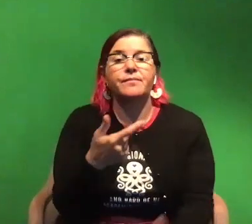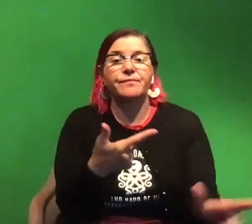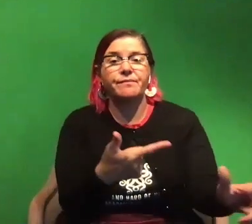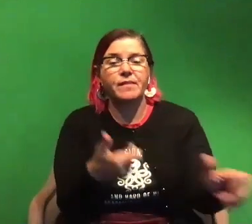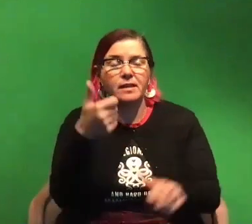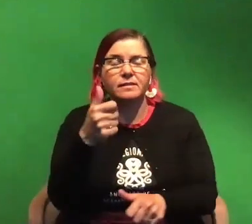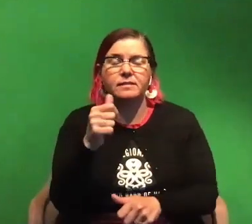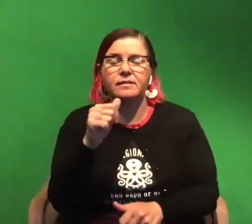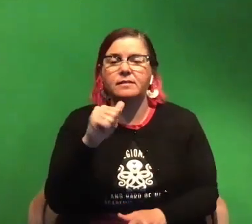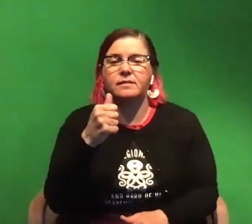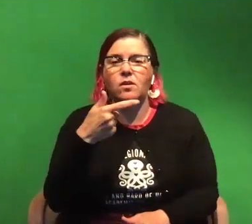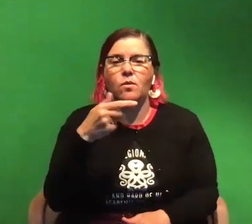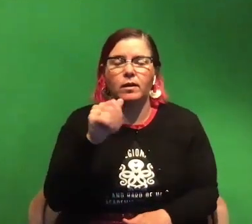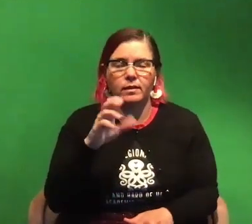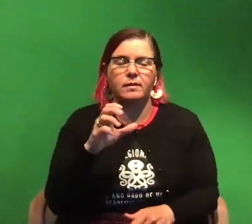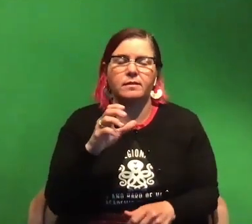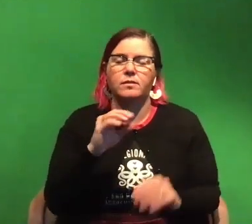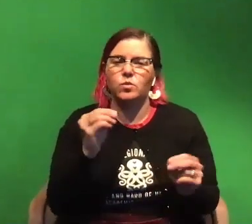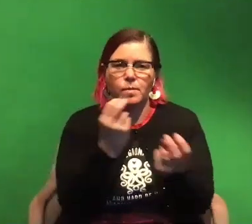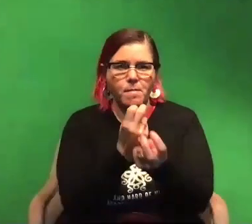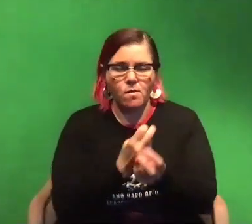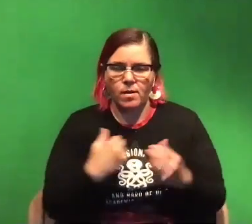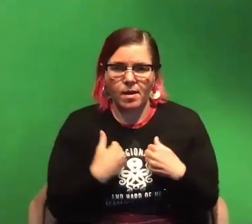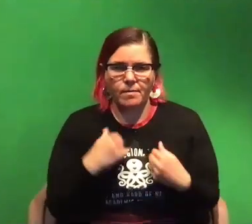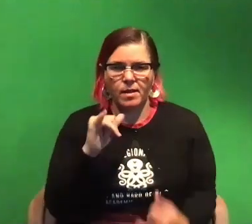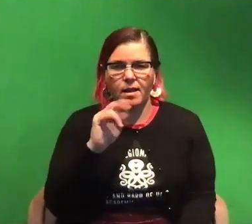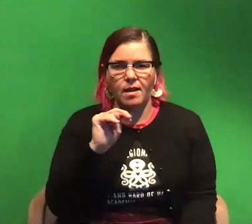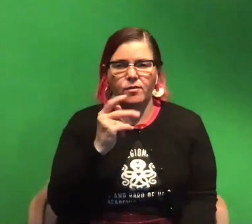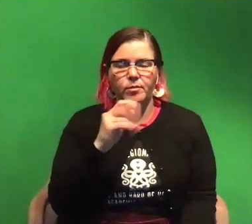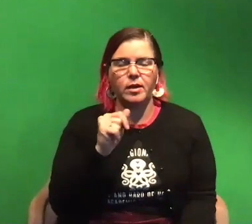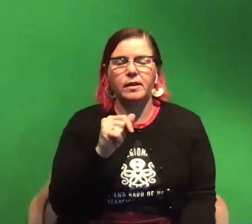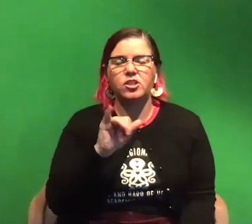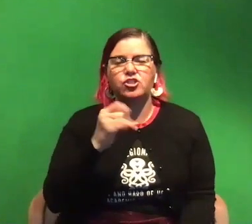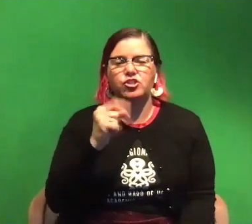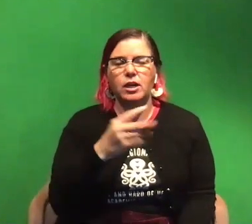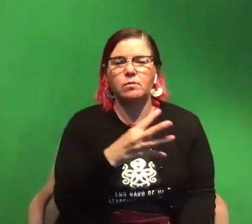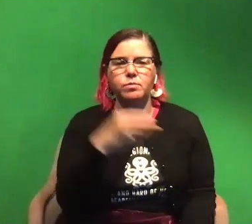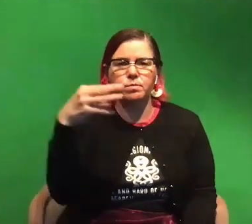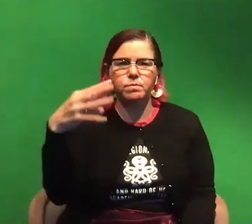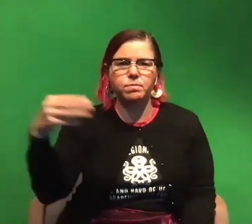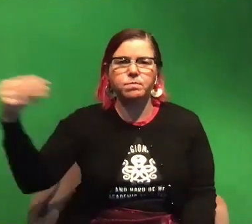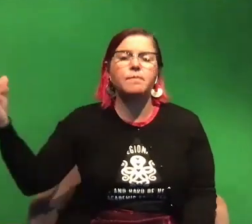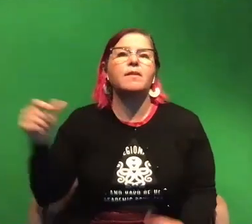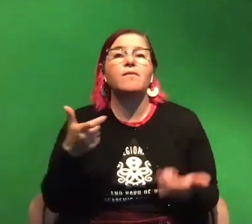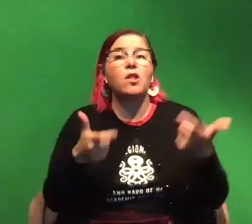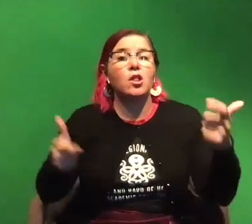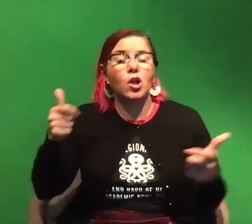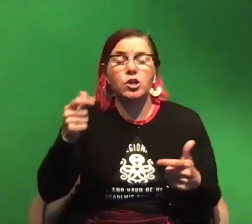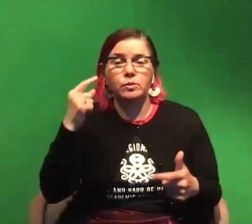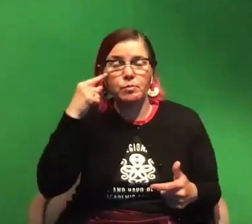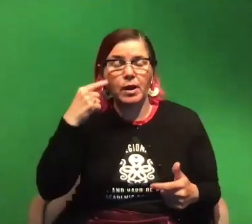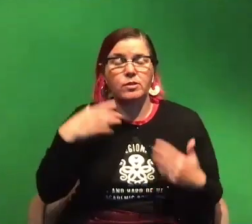aquatic invertebrate out there because of their ability to jet propulse. They have the largest brain to body size